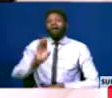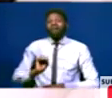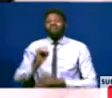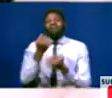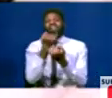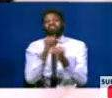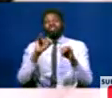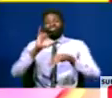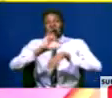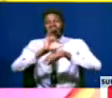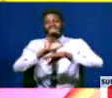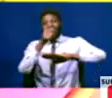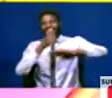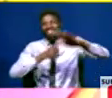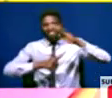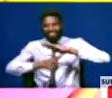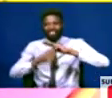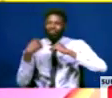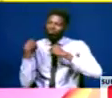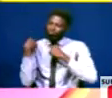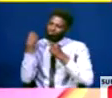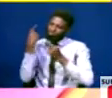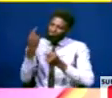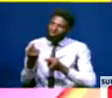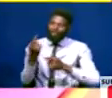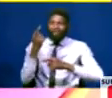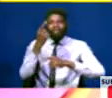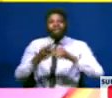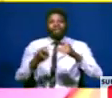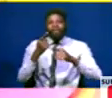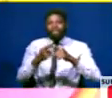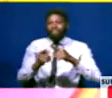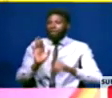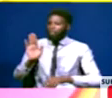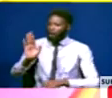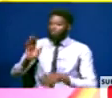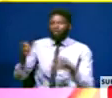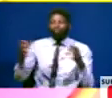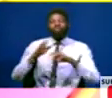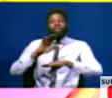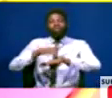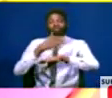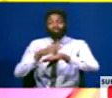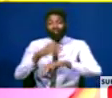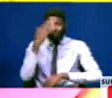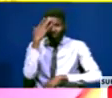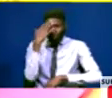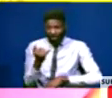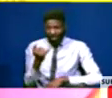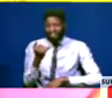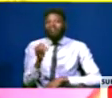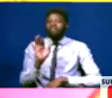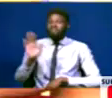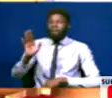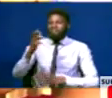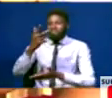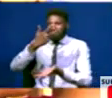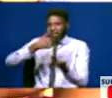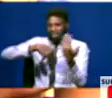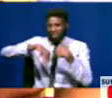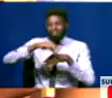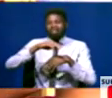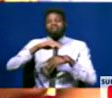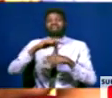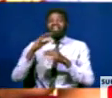churches. For many years, this sect was predominantly Kikuyu, that's why Akurino is a blend of Christianity and Kikuyu